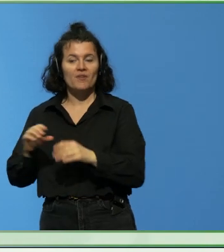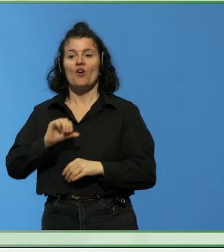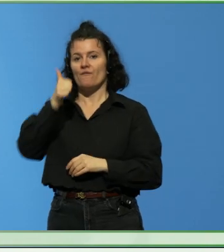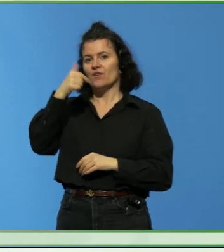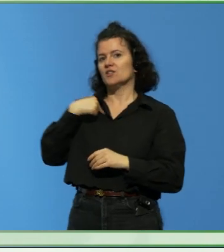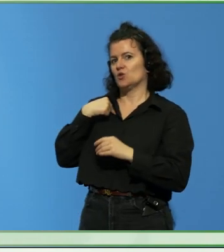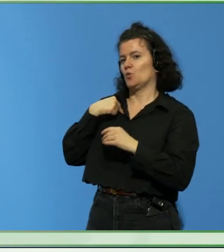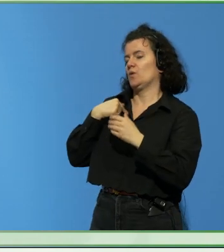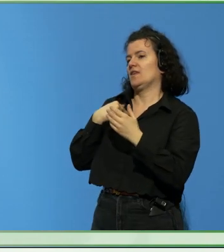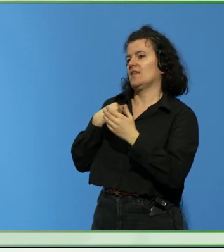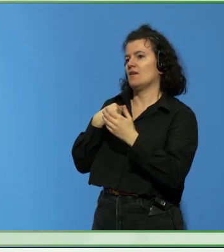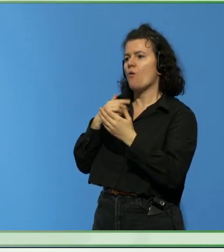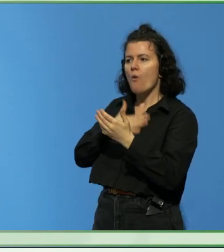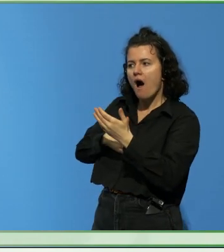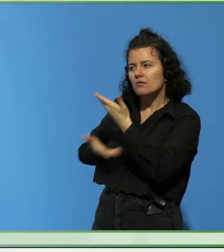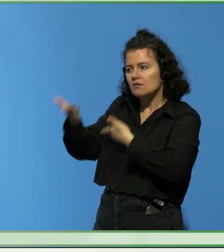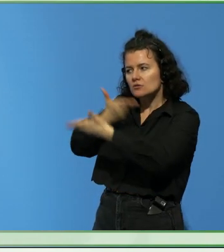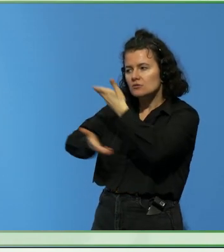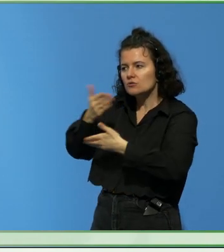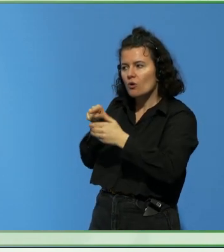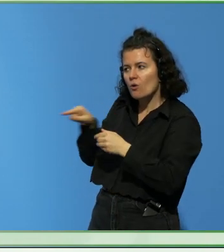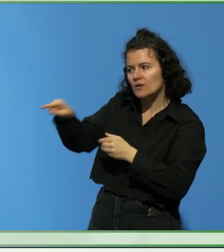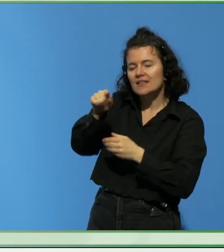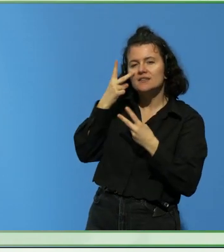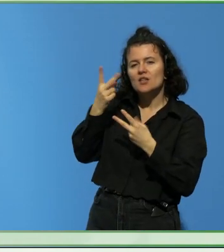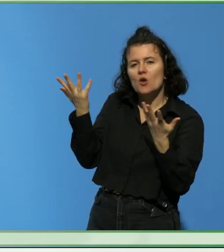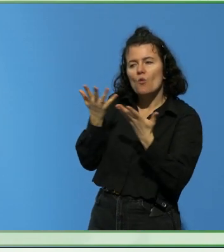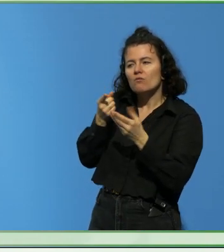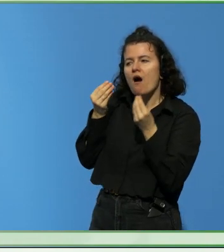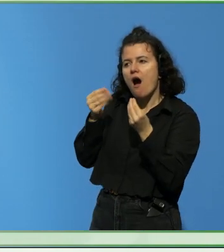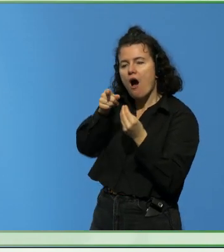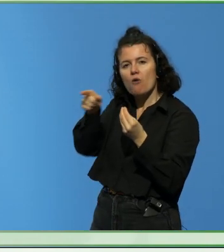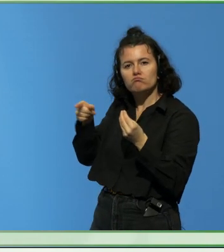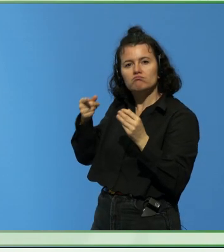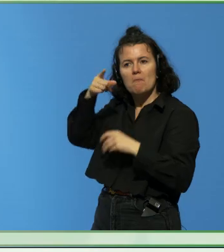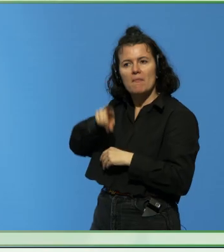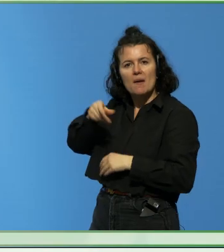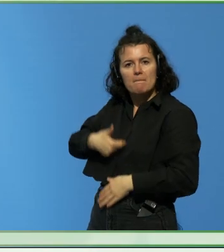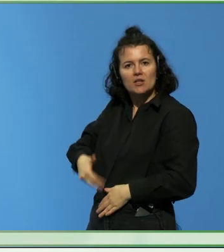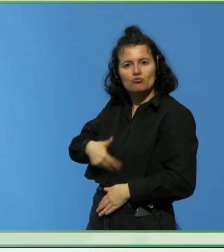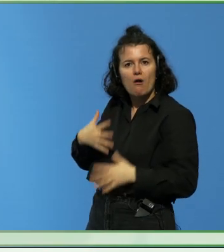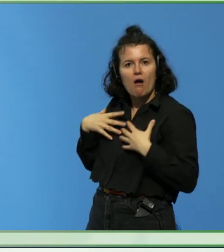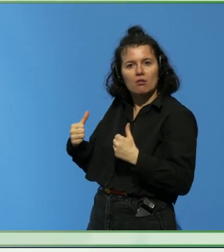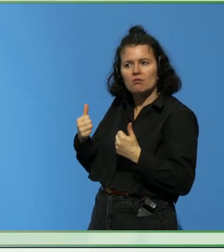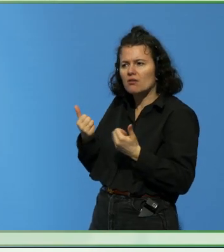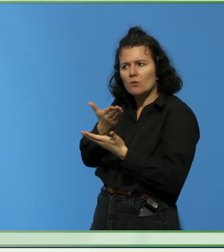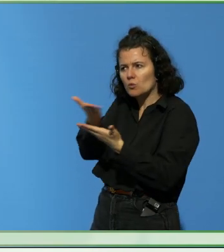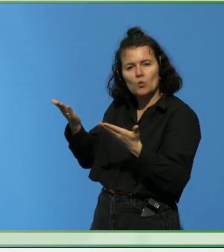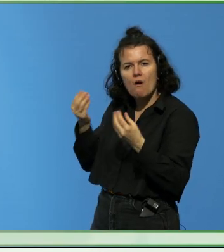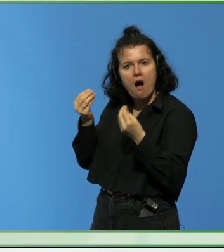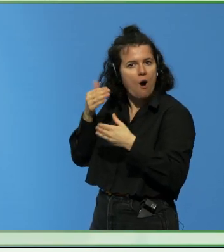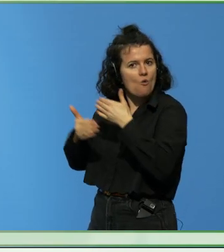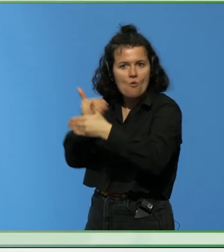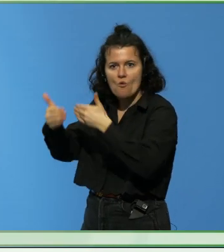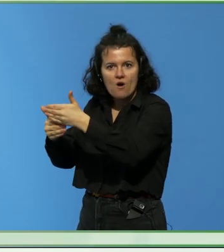the current situation and what current behaviours are around menstrual health, what's driving those behaviours,